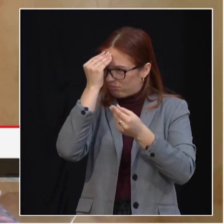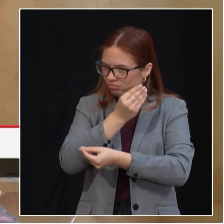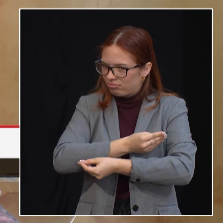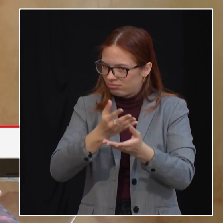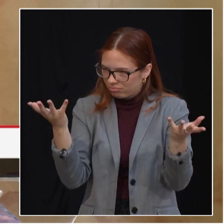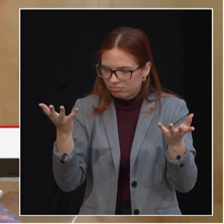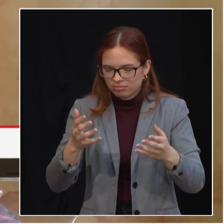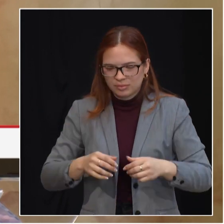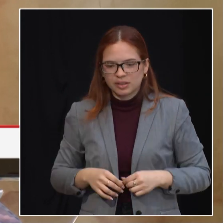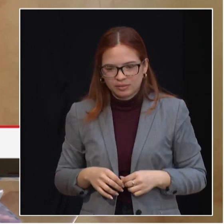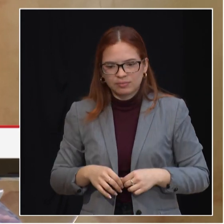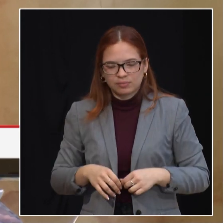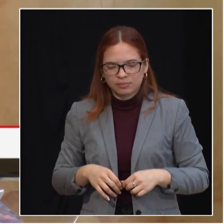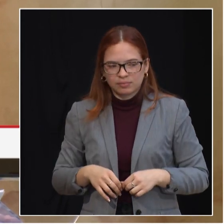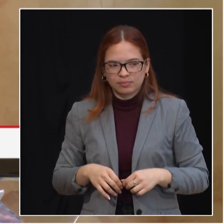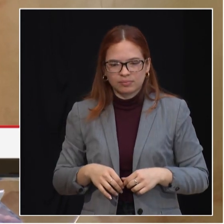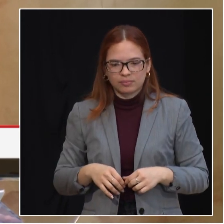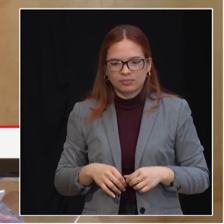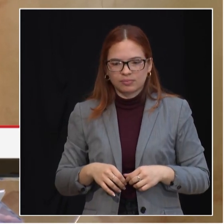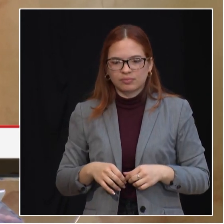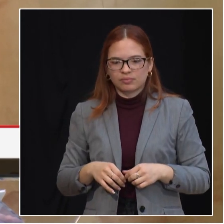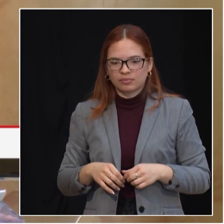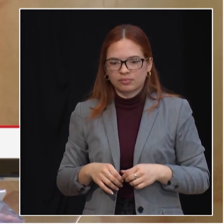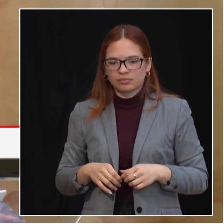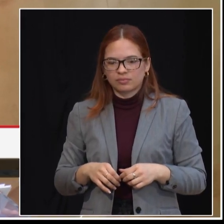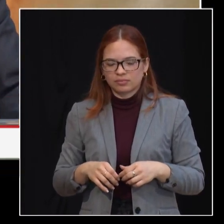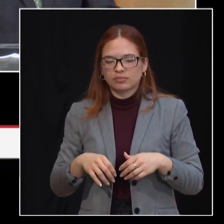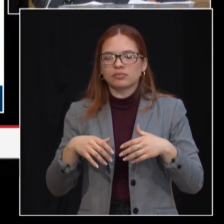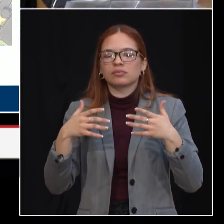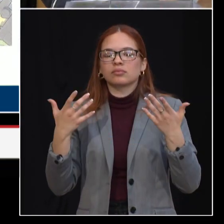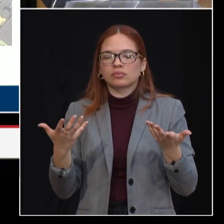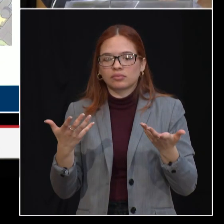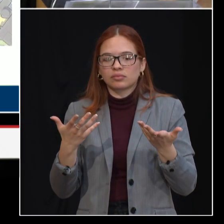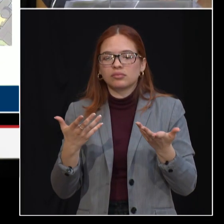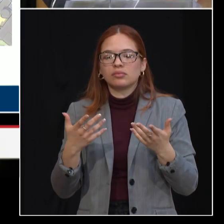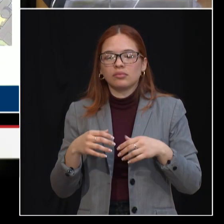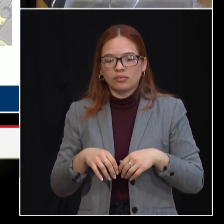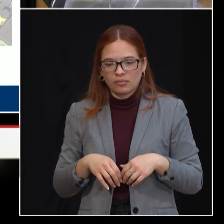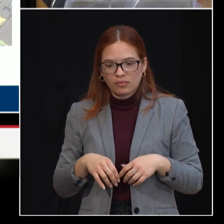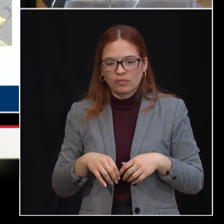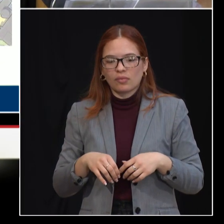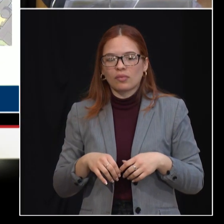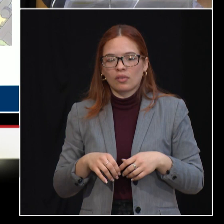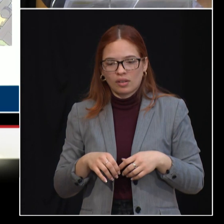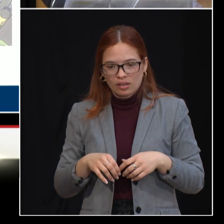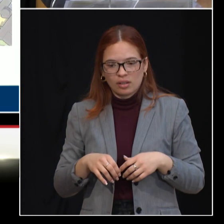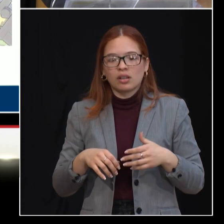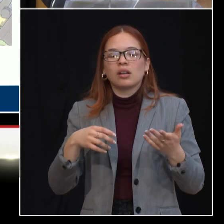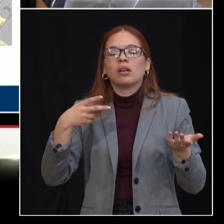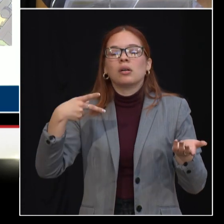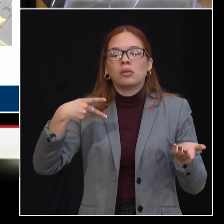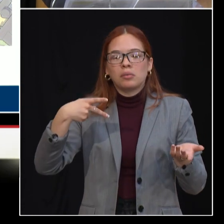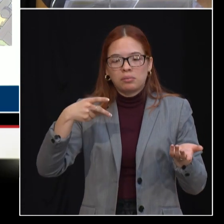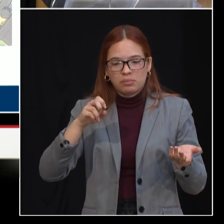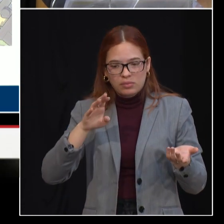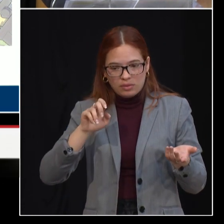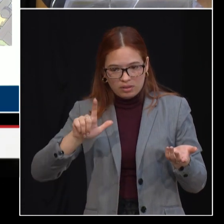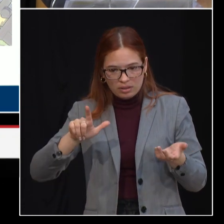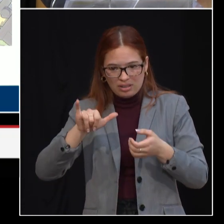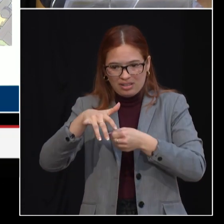Our first parcel at St. Elizabeth's is parcel 6, which is actually, as you can see, a very large parcel